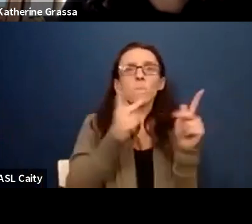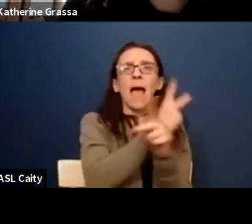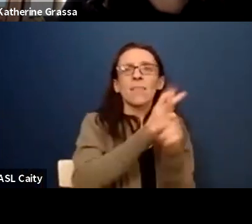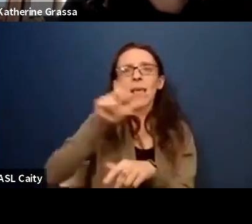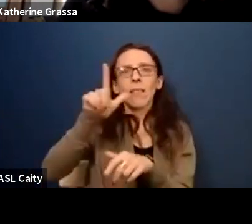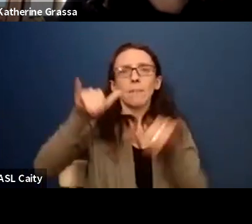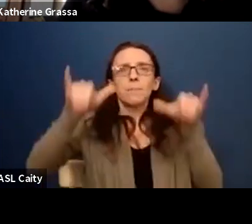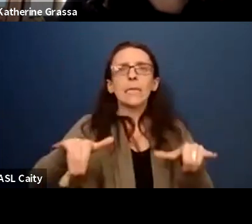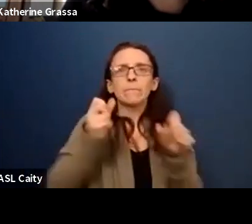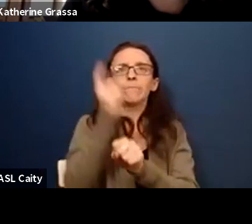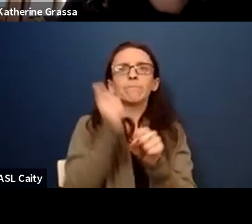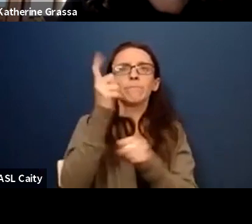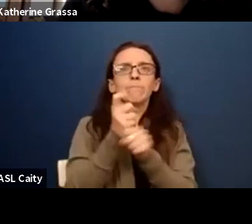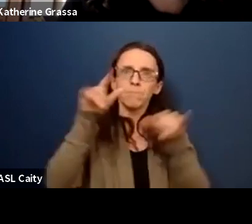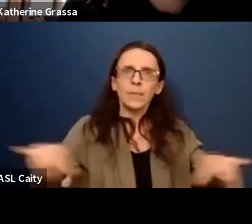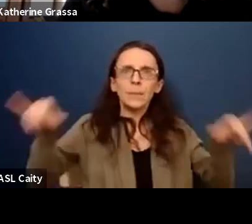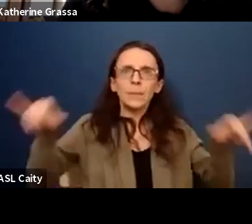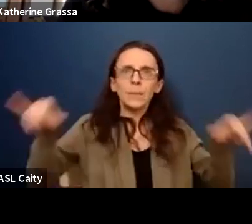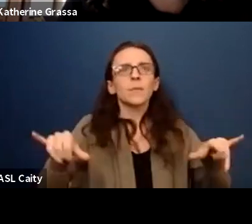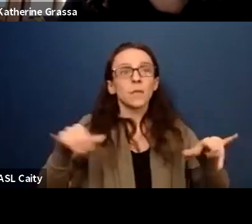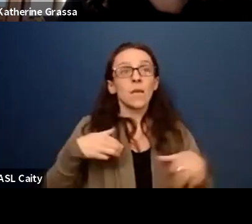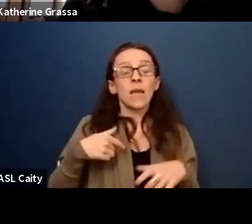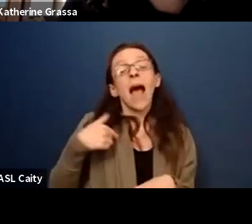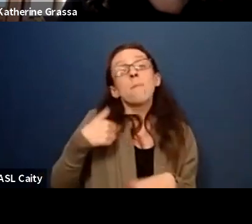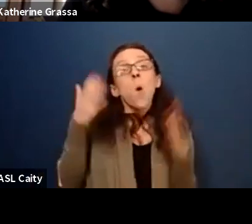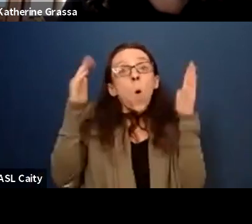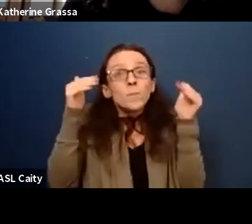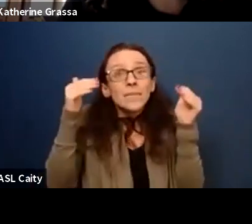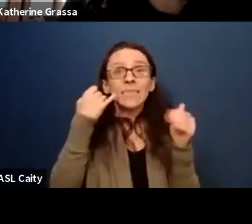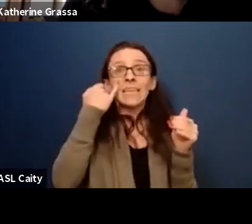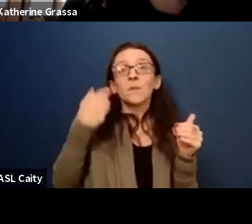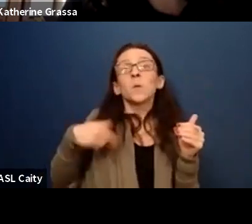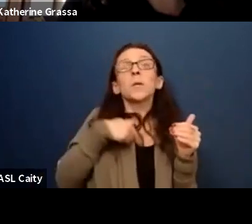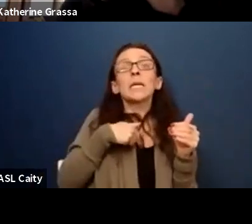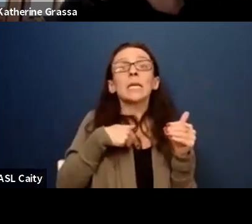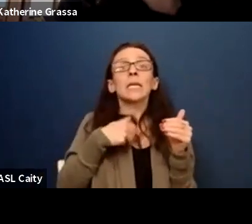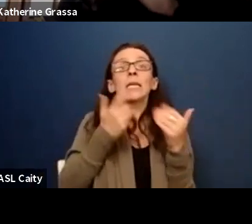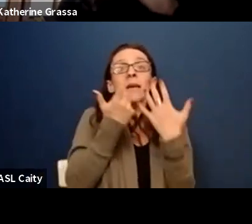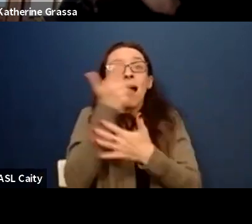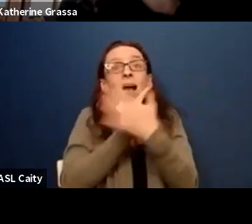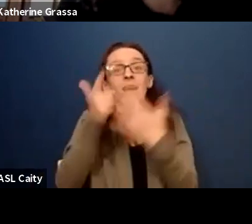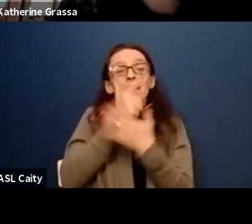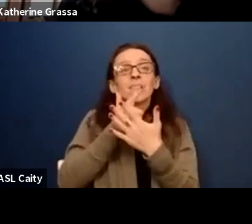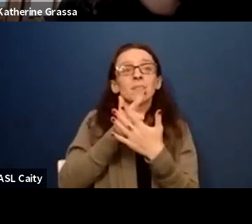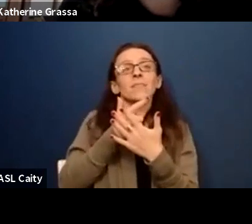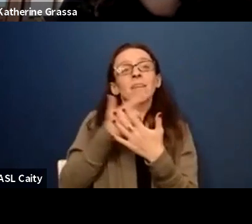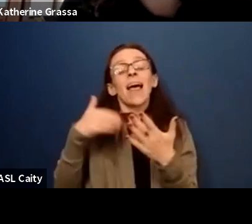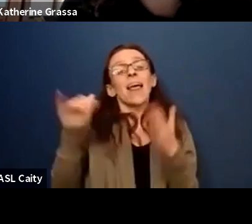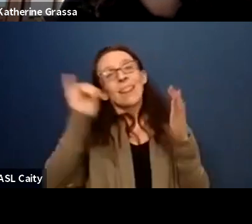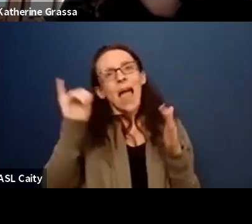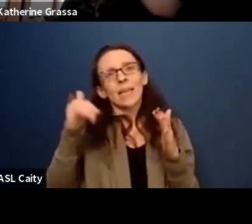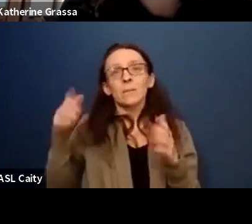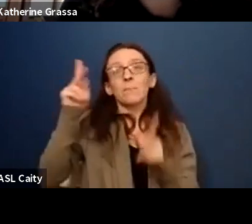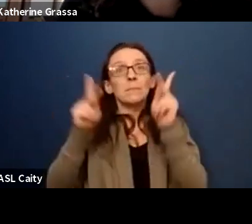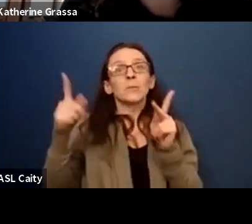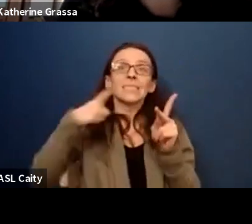I think that also will hopefully, much like trickle-down economics, this might be